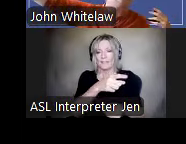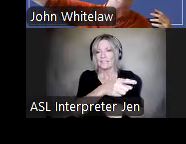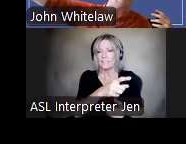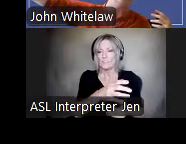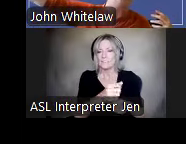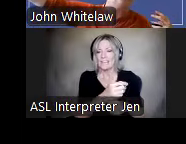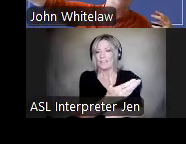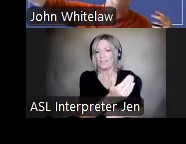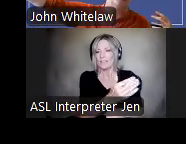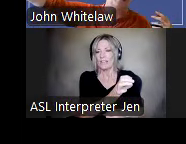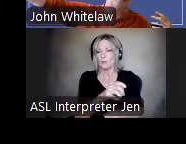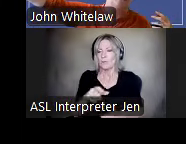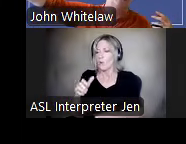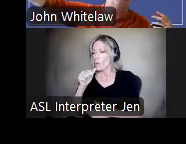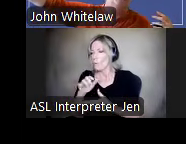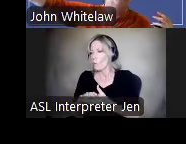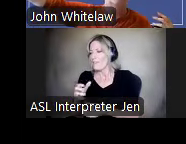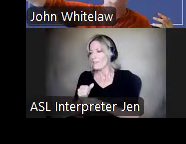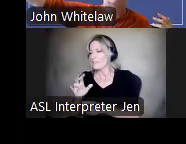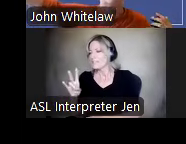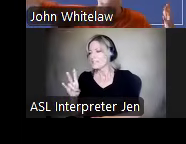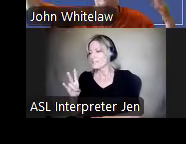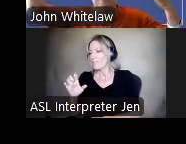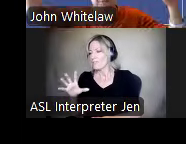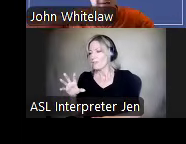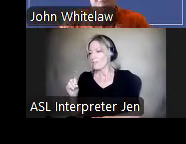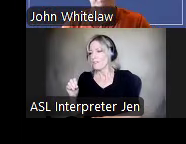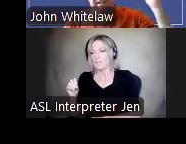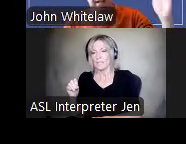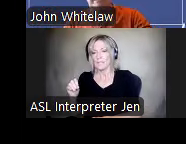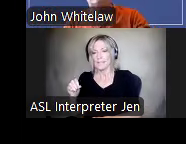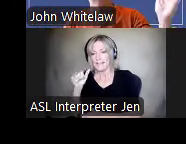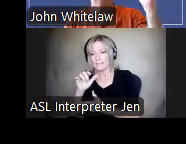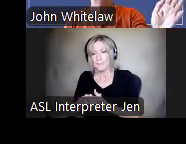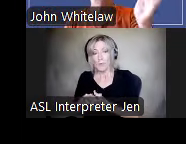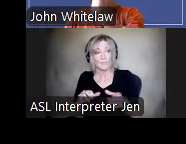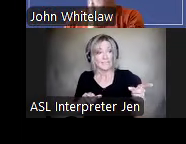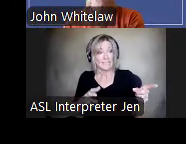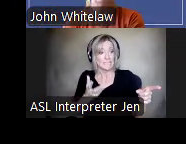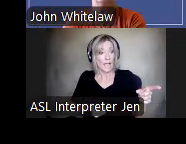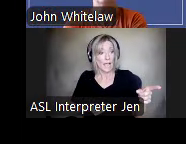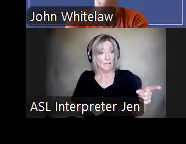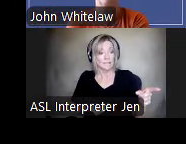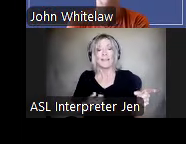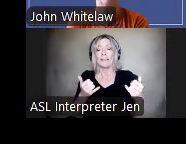and she was getting 750 on his account. As a spouse, he dies, she can then get $1,000 a month in